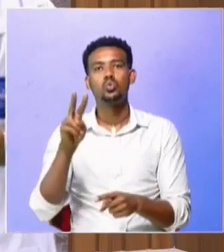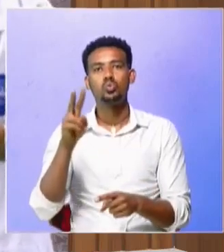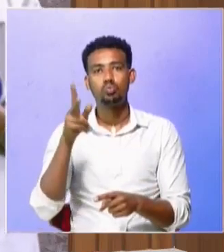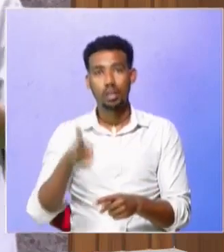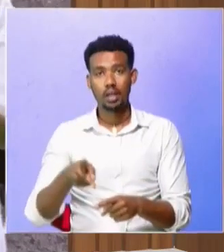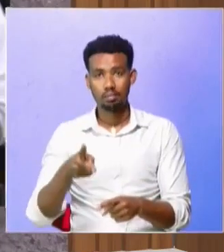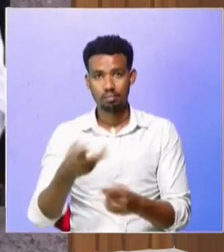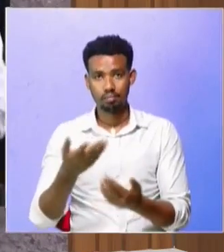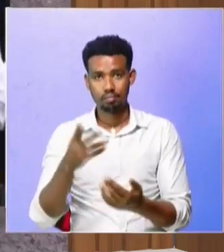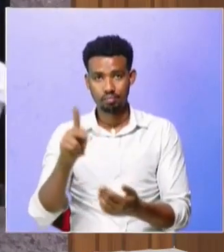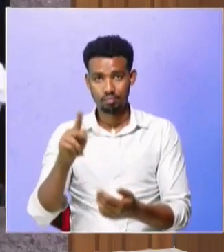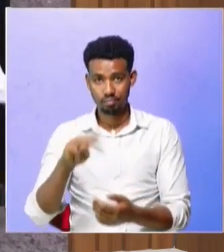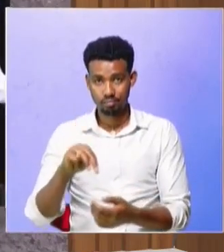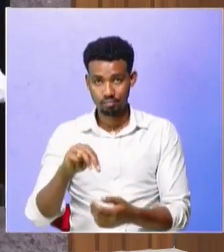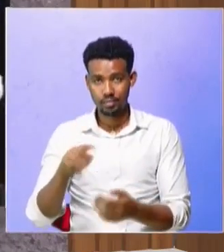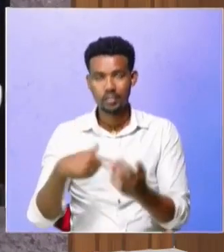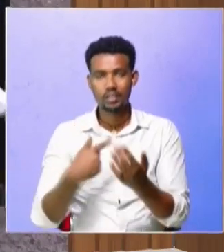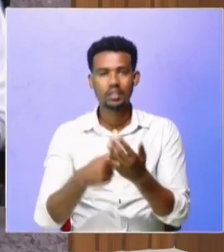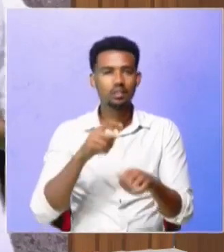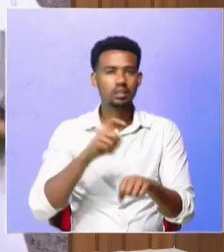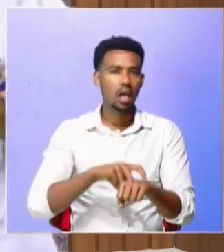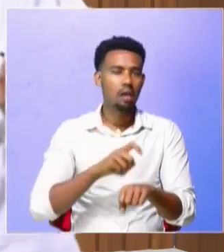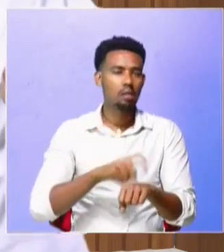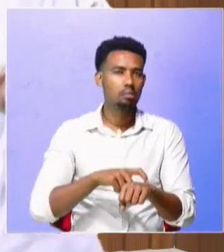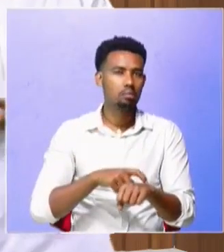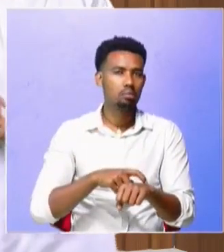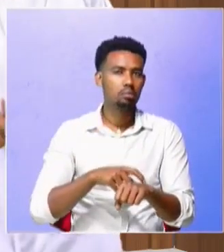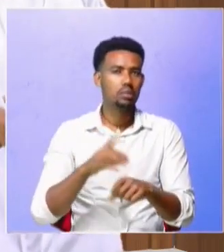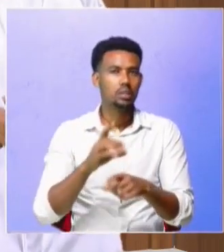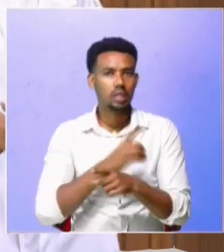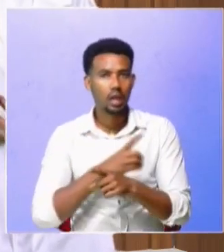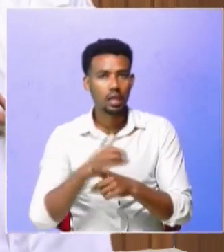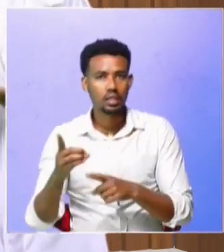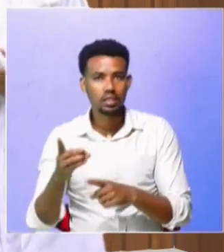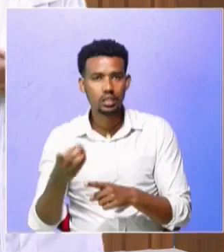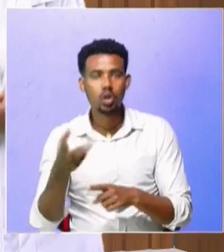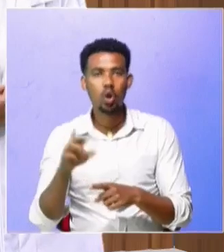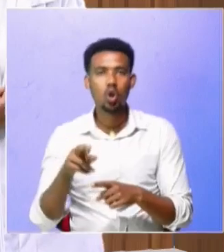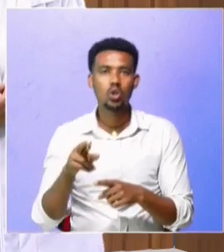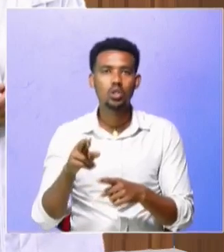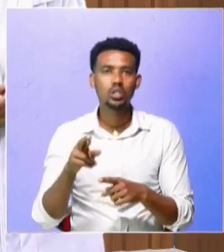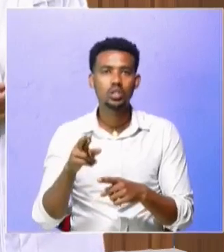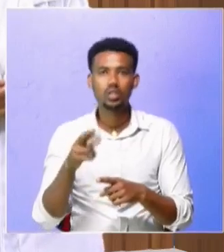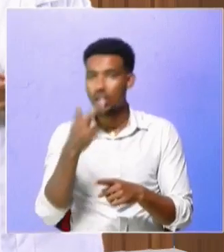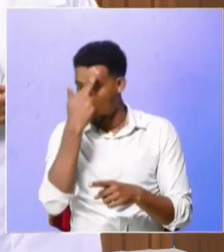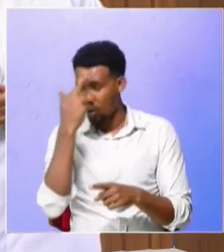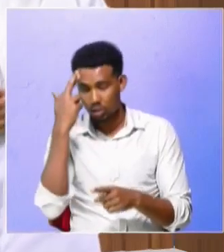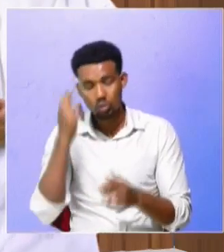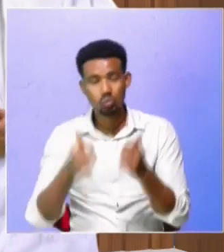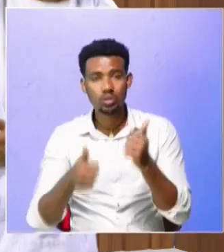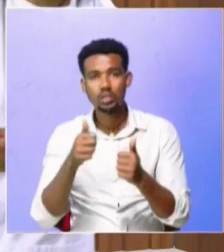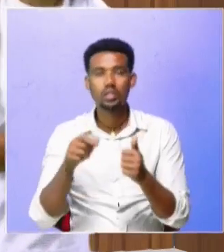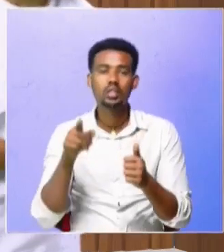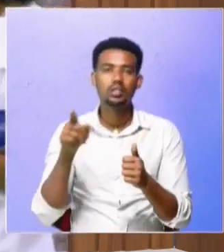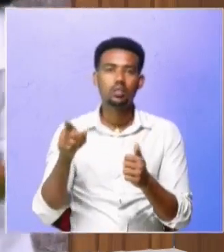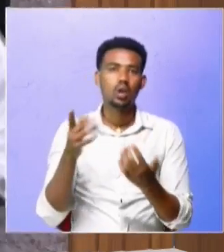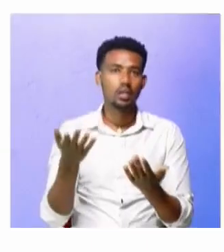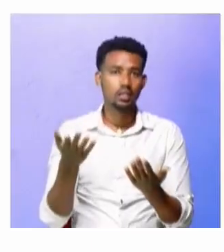Is it time? Is it direction or cause? This one